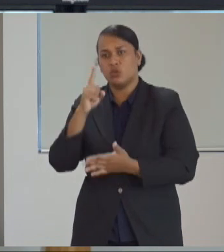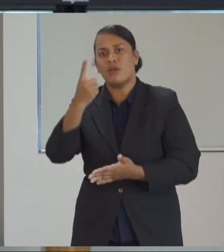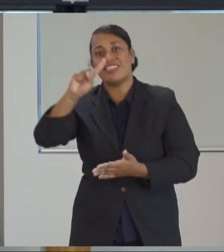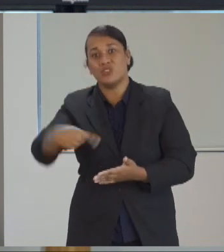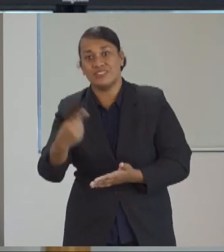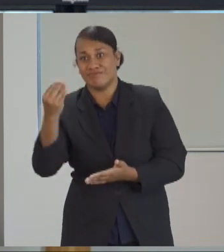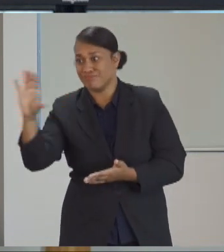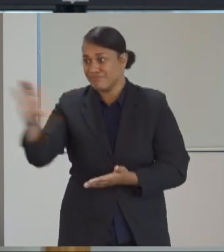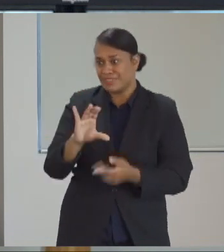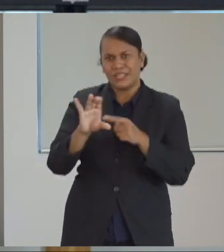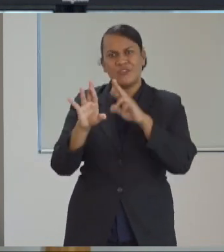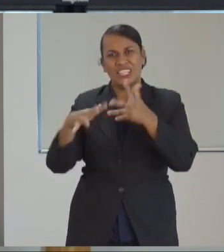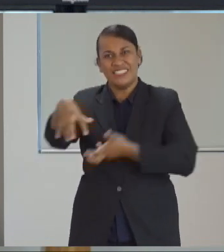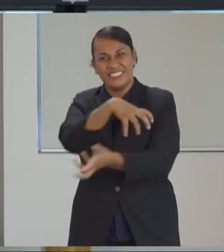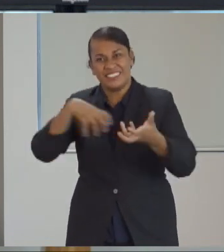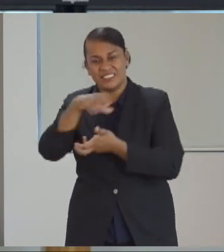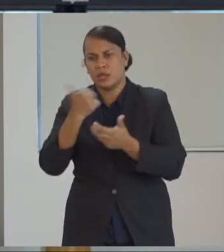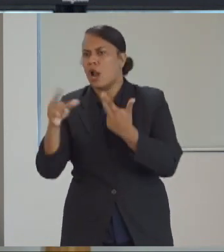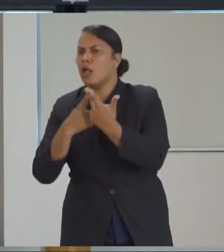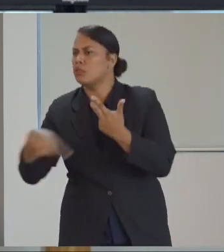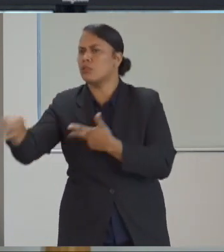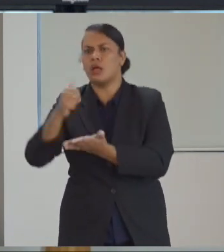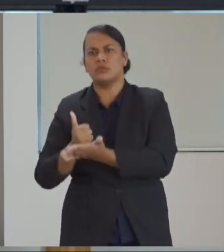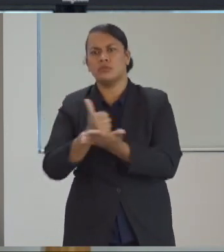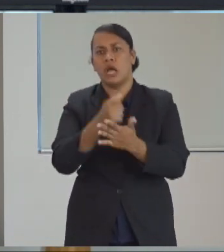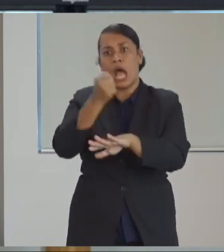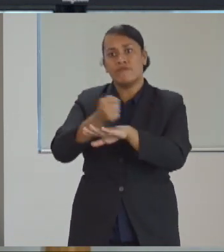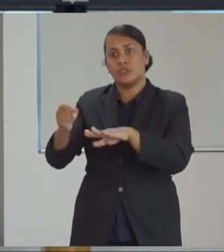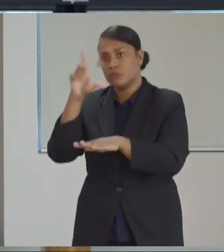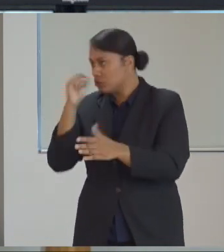what other assistance does government have for those who do